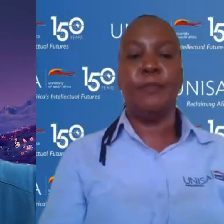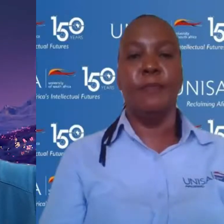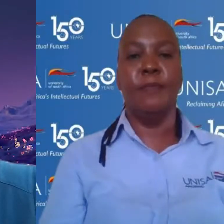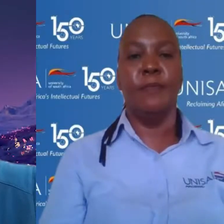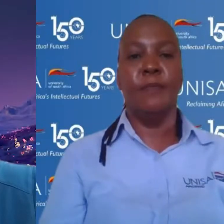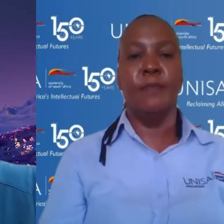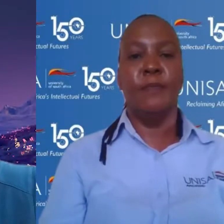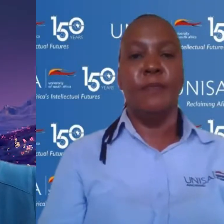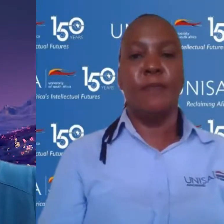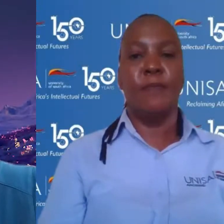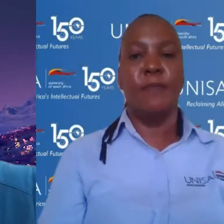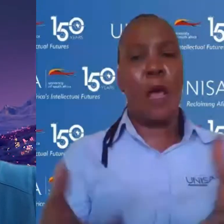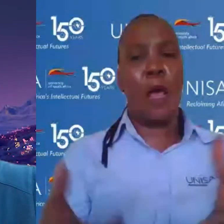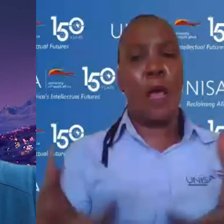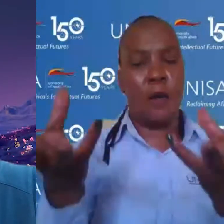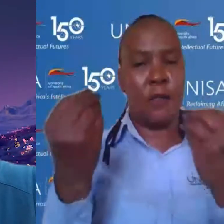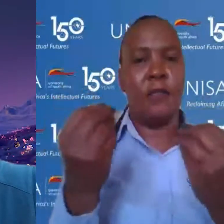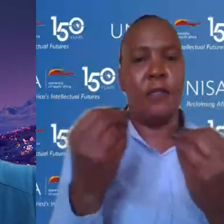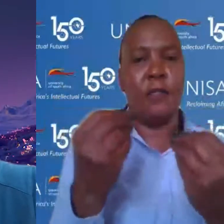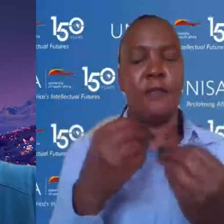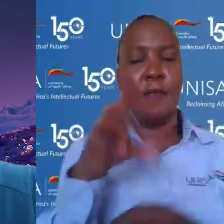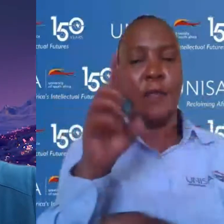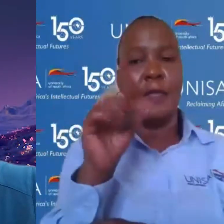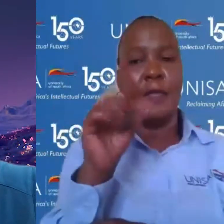by UNISA?